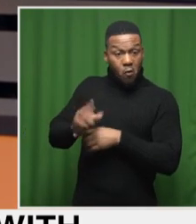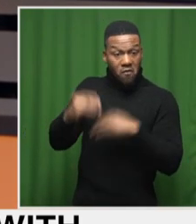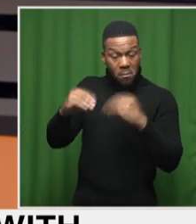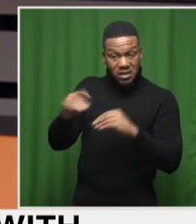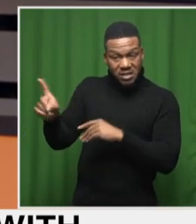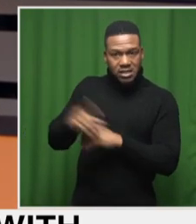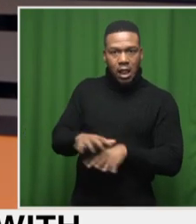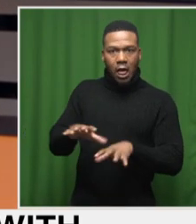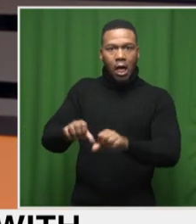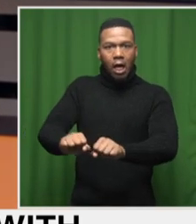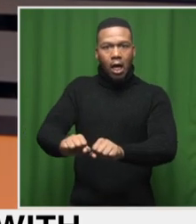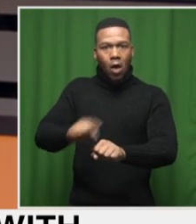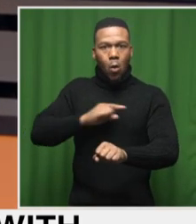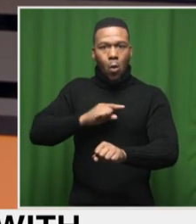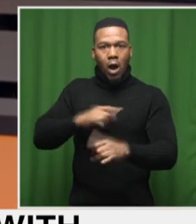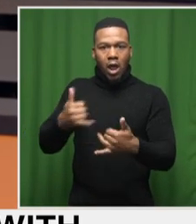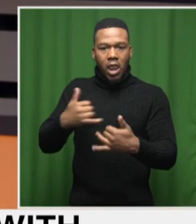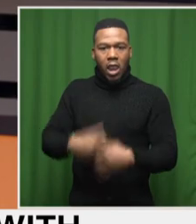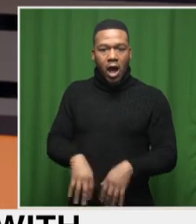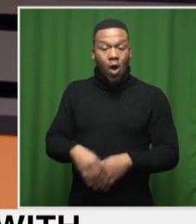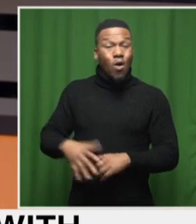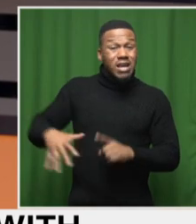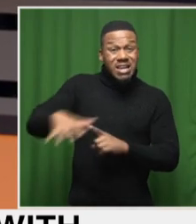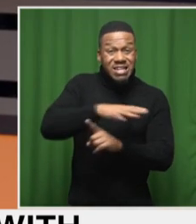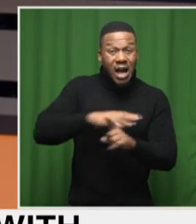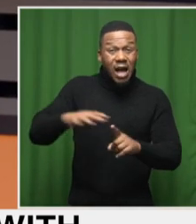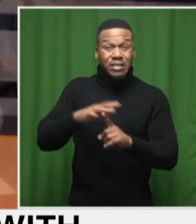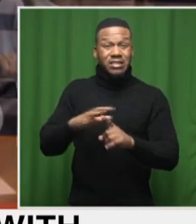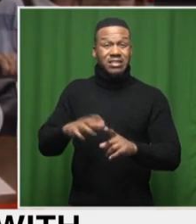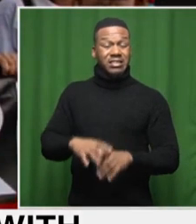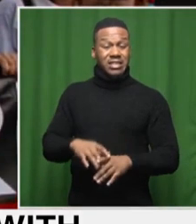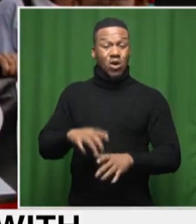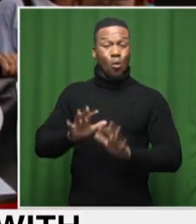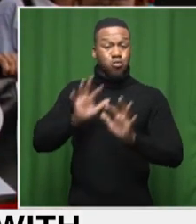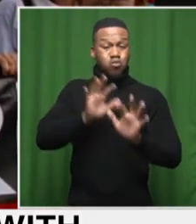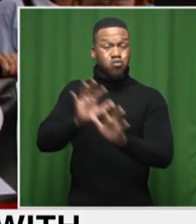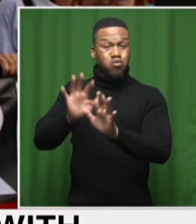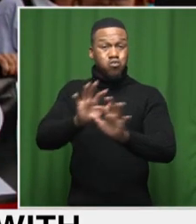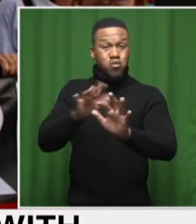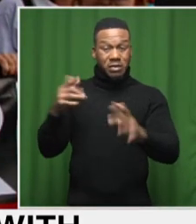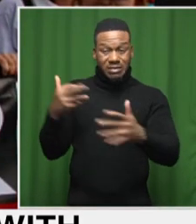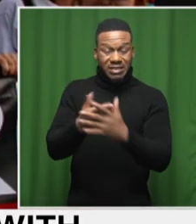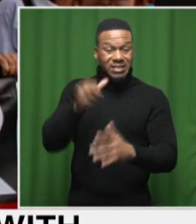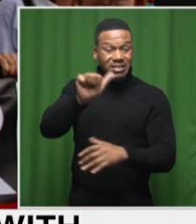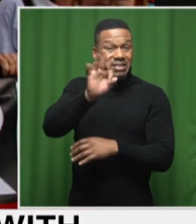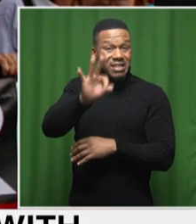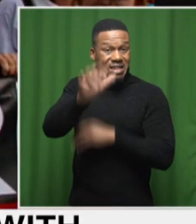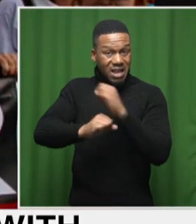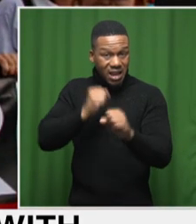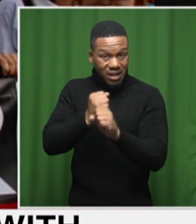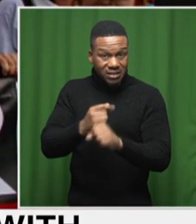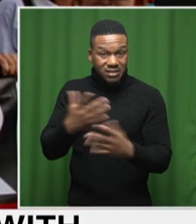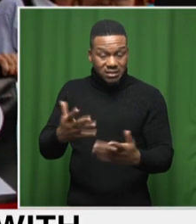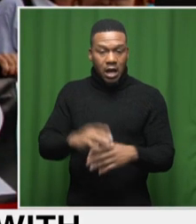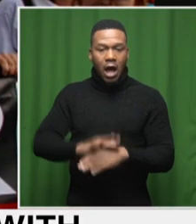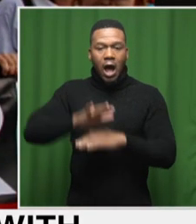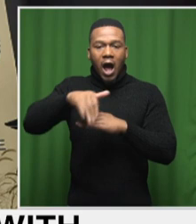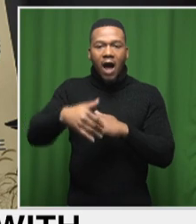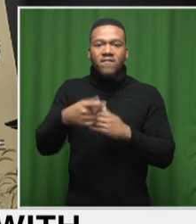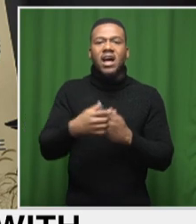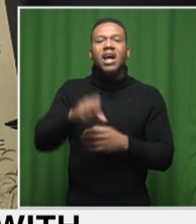writers in the first industry-wide walkout for 63 years. It comes after the SAG-AFTRA asked